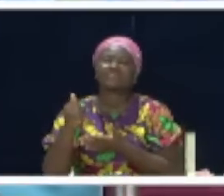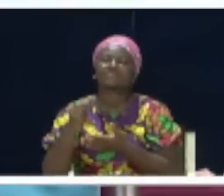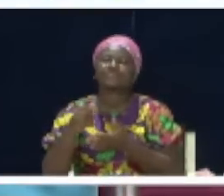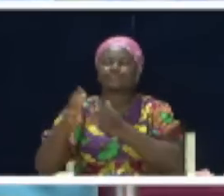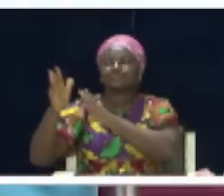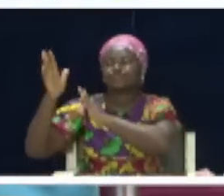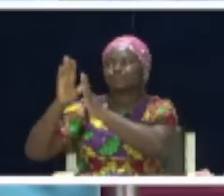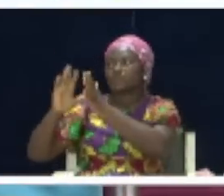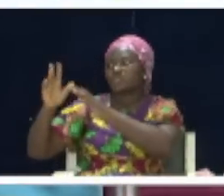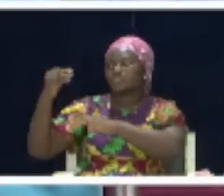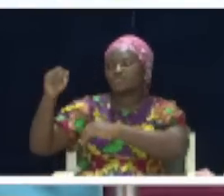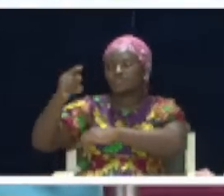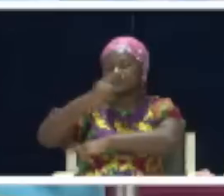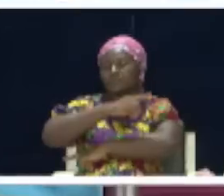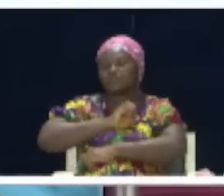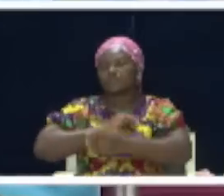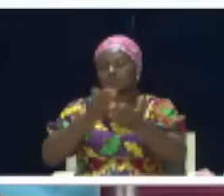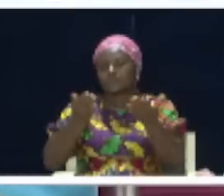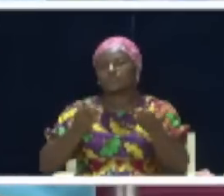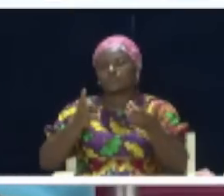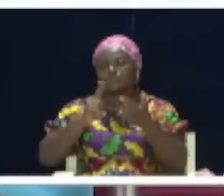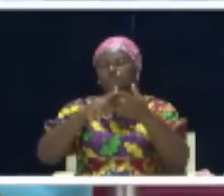Ancient of Days, I want to say thank you.